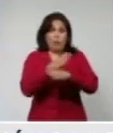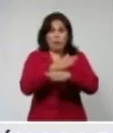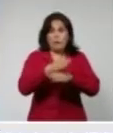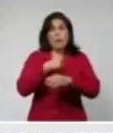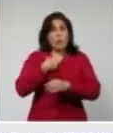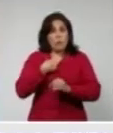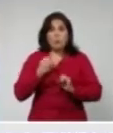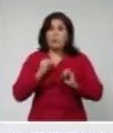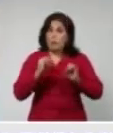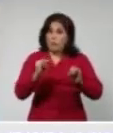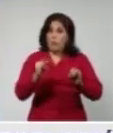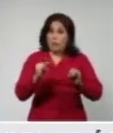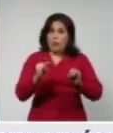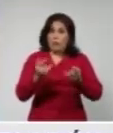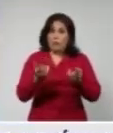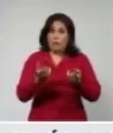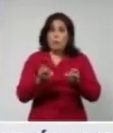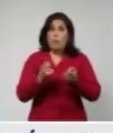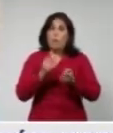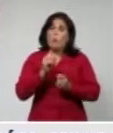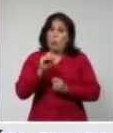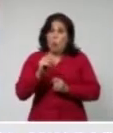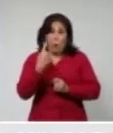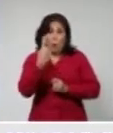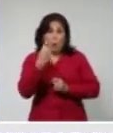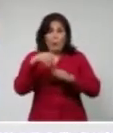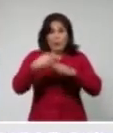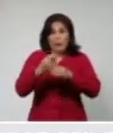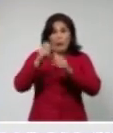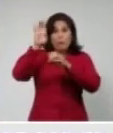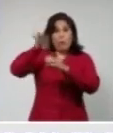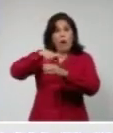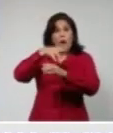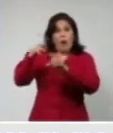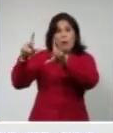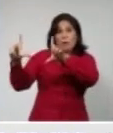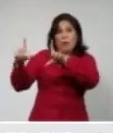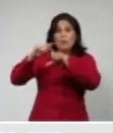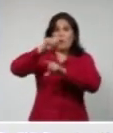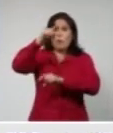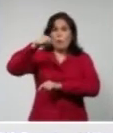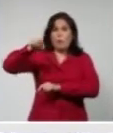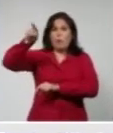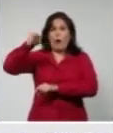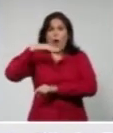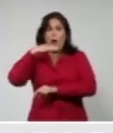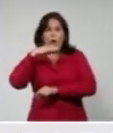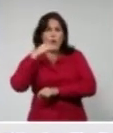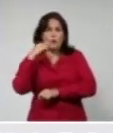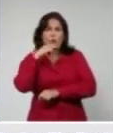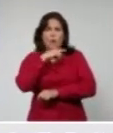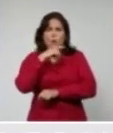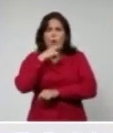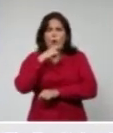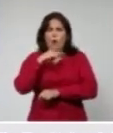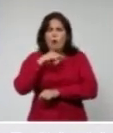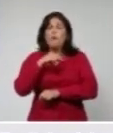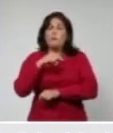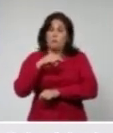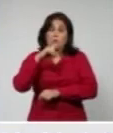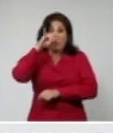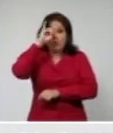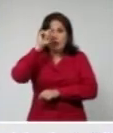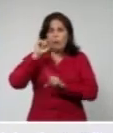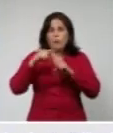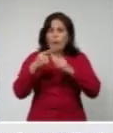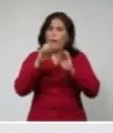Matanzas with 1.81, Las Tunas with 0.56,